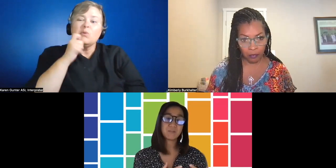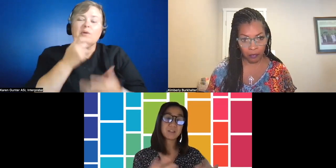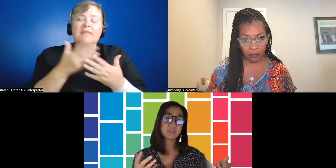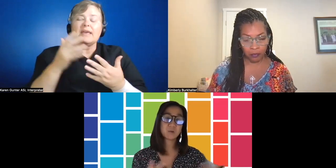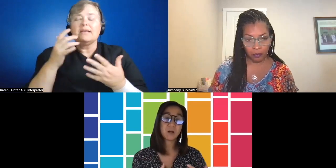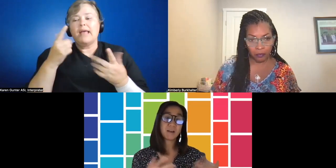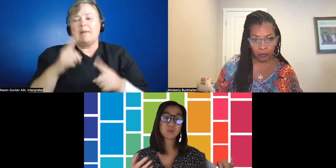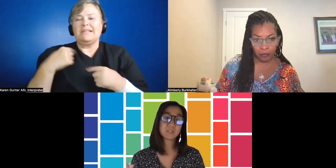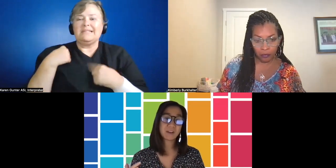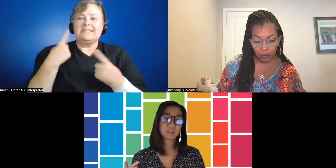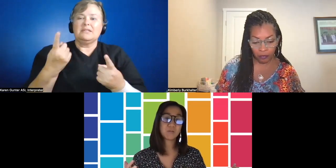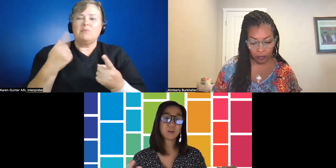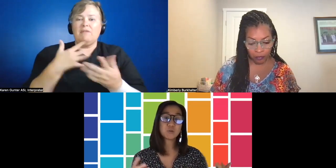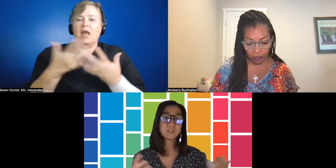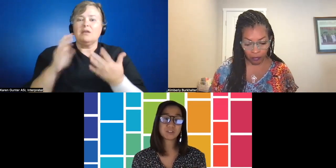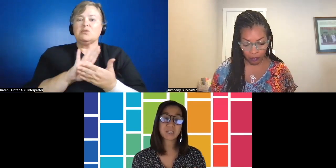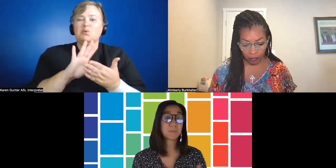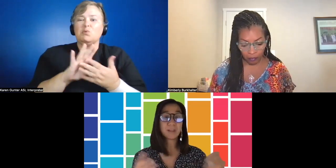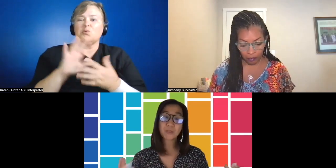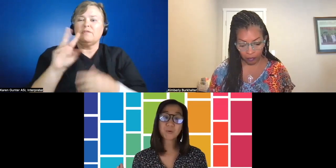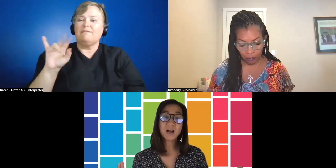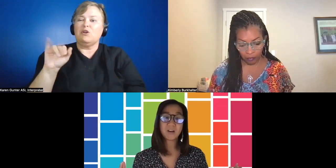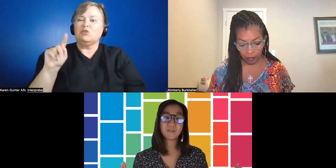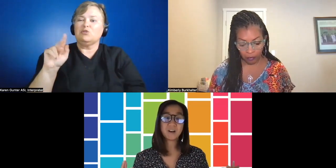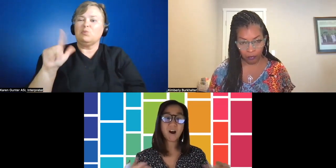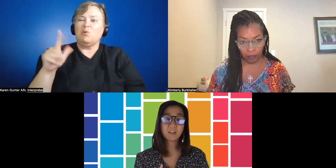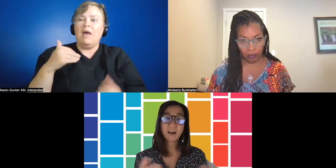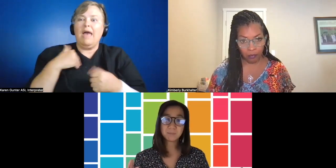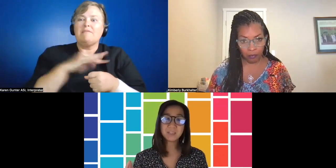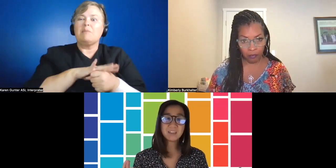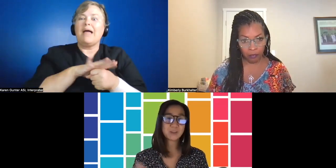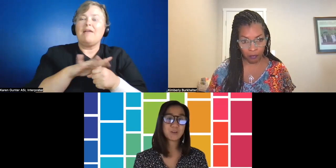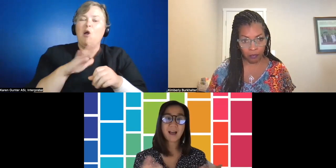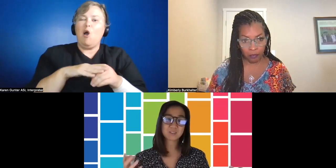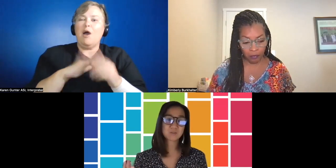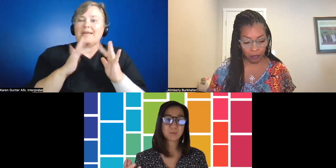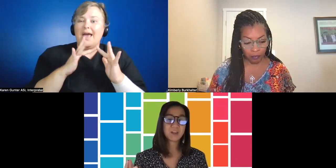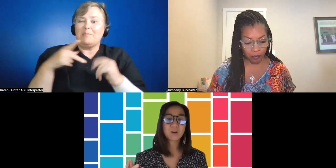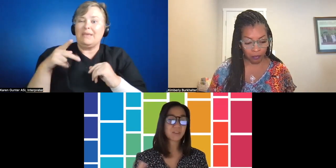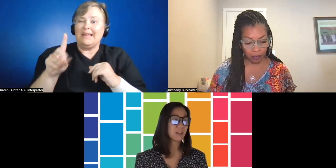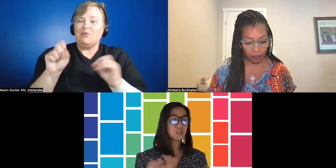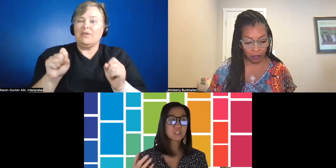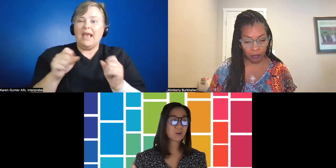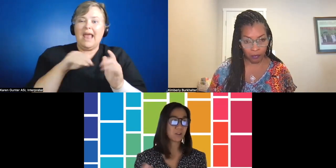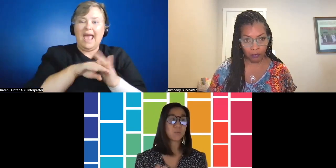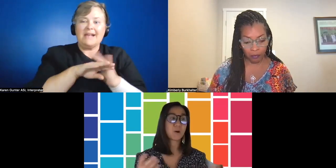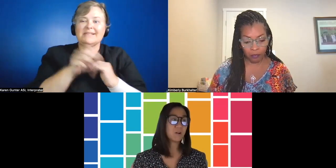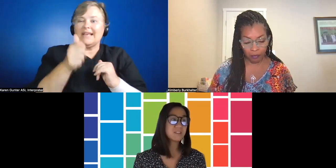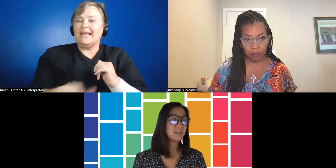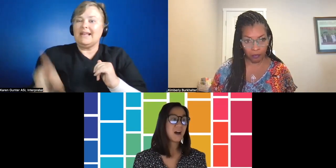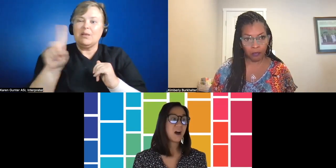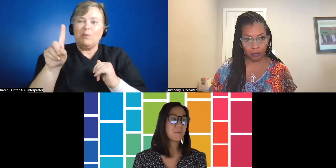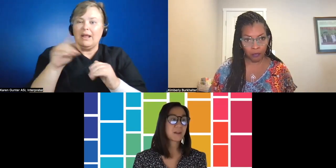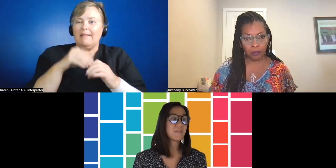since we've had a lot of schools have had to go virtual is just like a plethora of online PD that you can access from anywhere in the country or in the